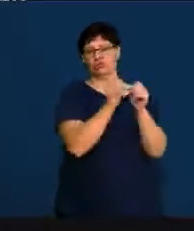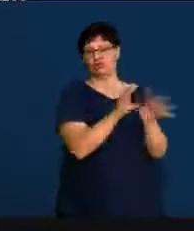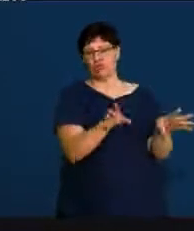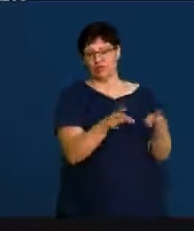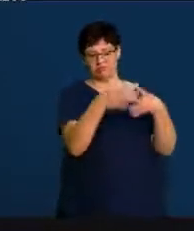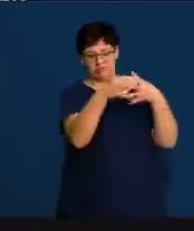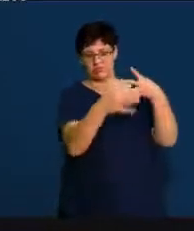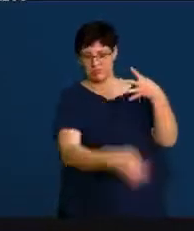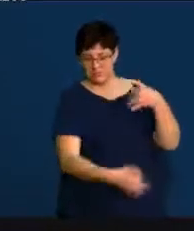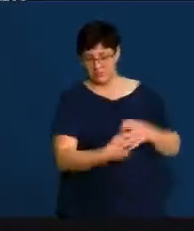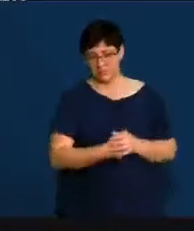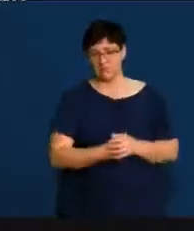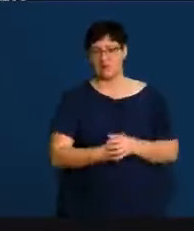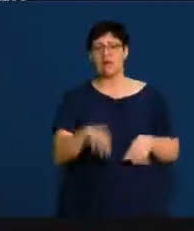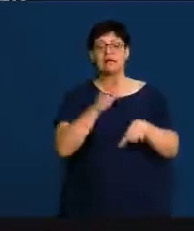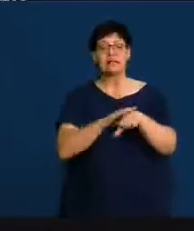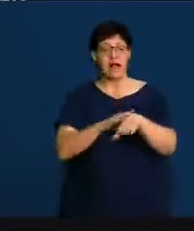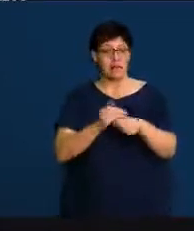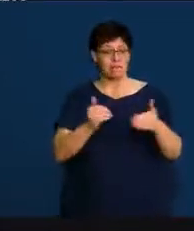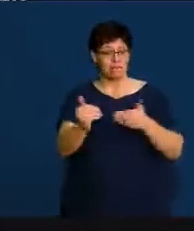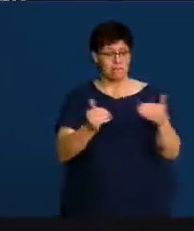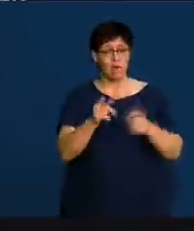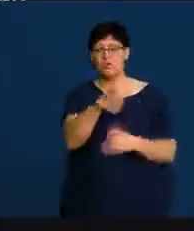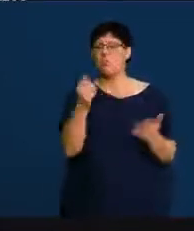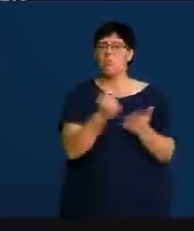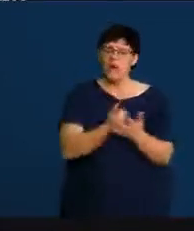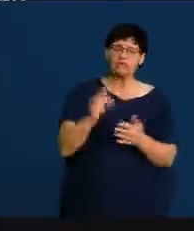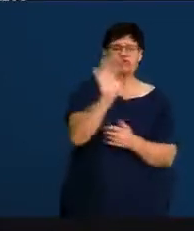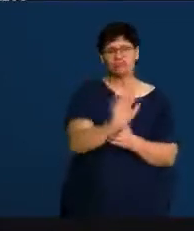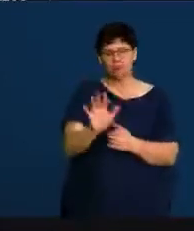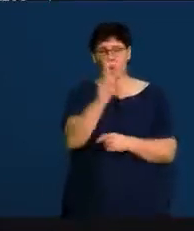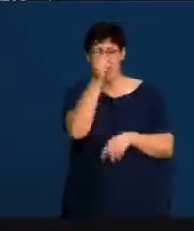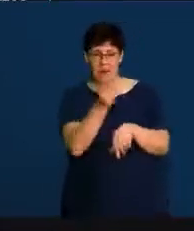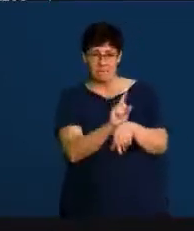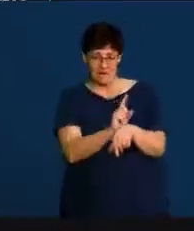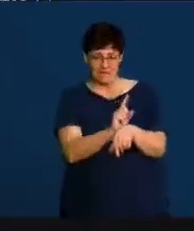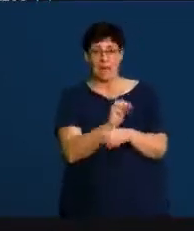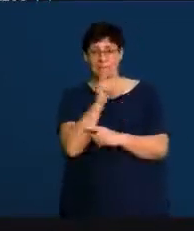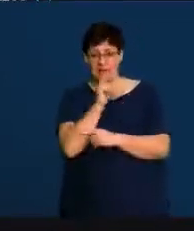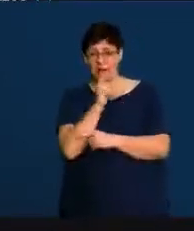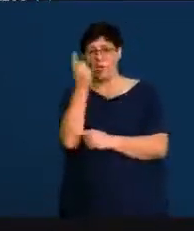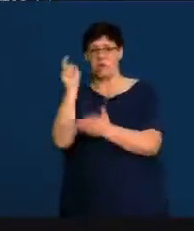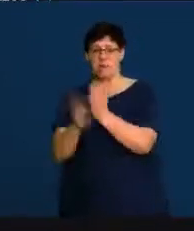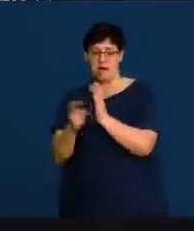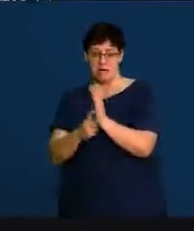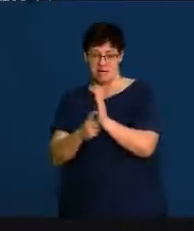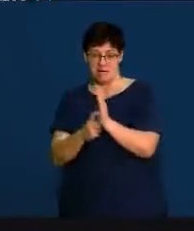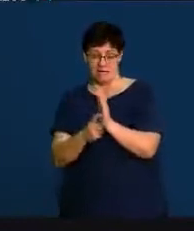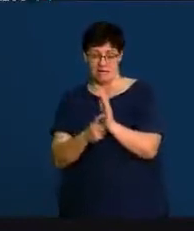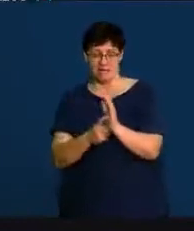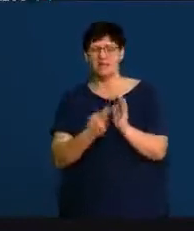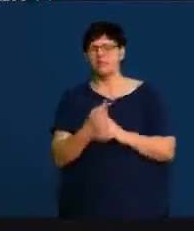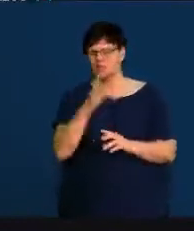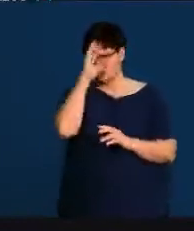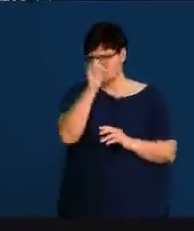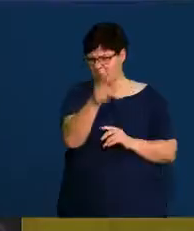look at time management. You must spend at least 1 minute for every 1 mark. Now, let's refresh